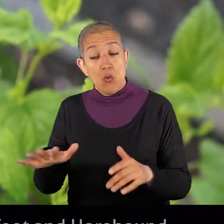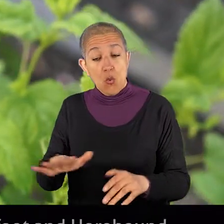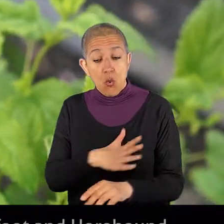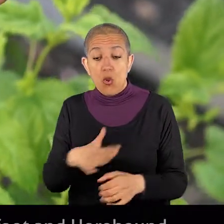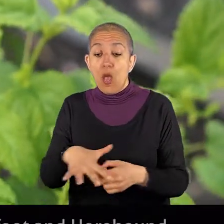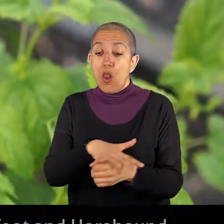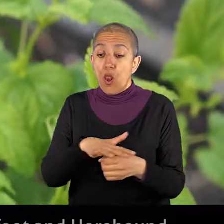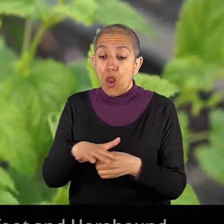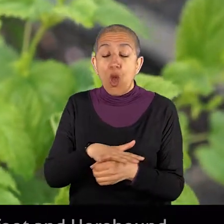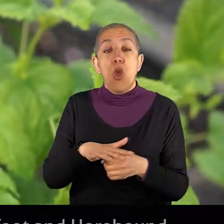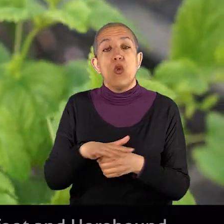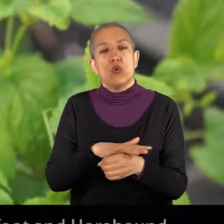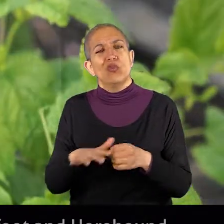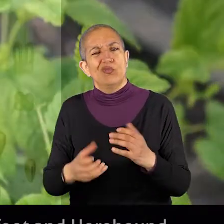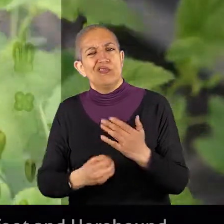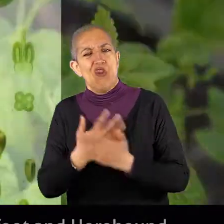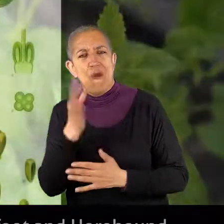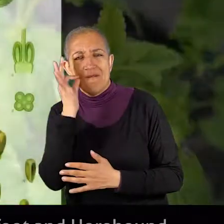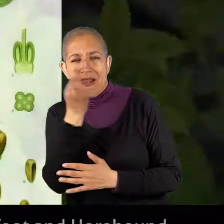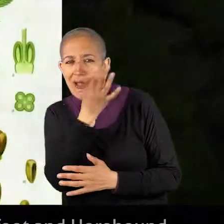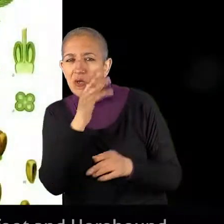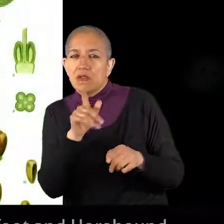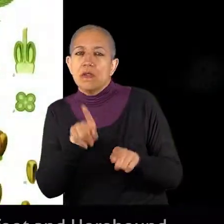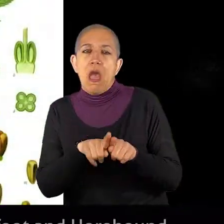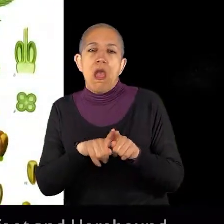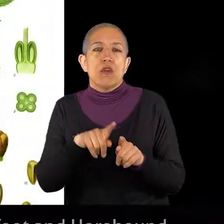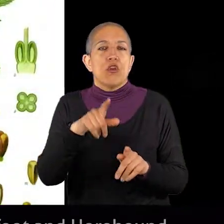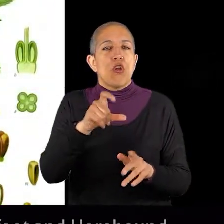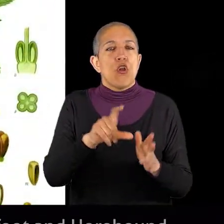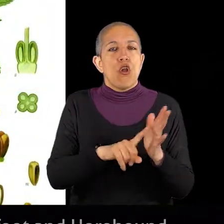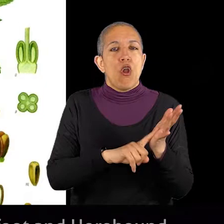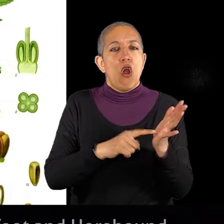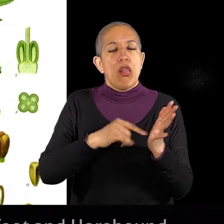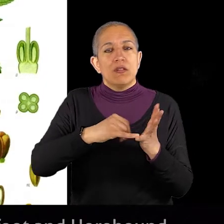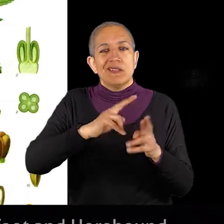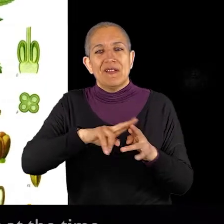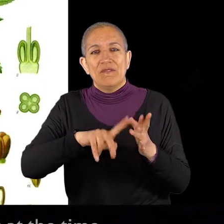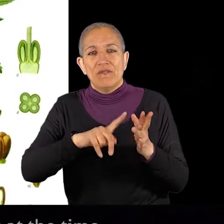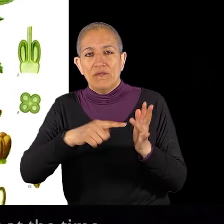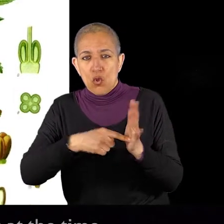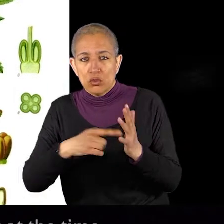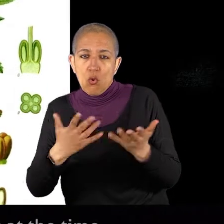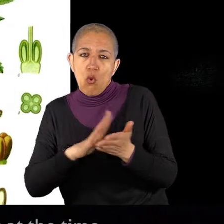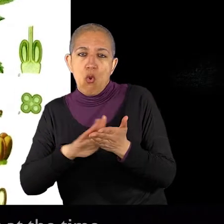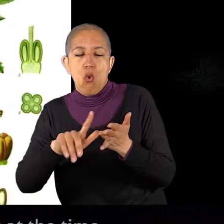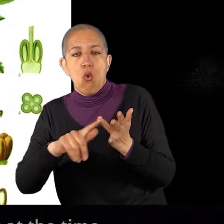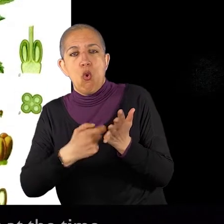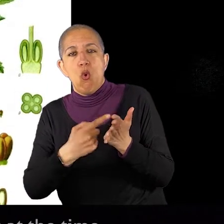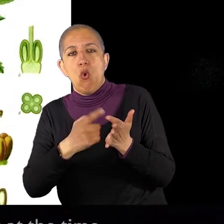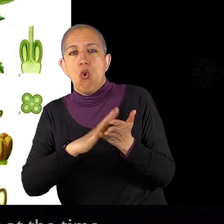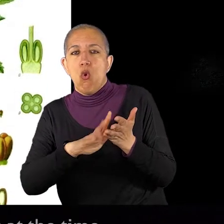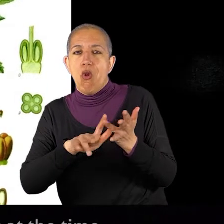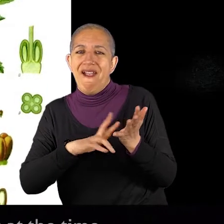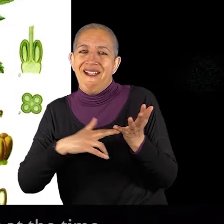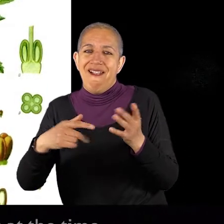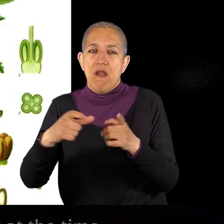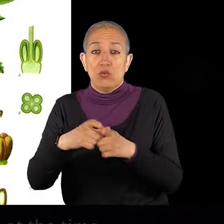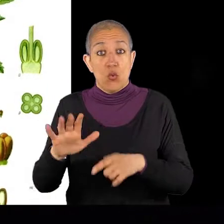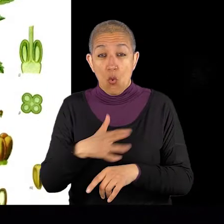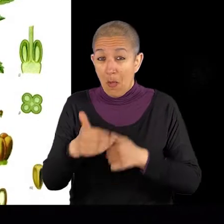locally grown flowers, such as coltsfoot, hoarhound, all those are very popular sweets at that time.